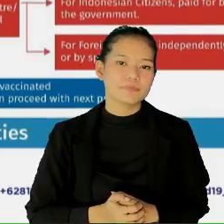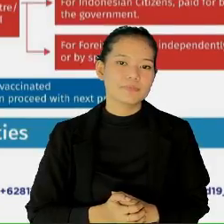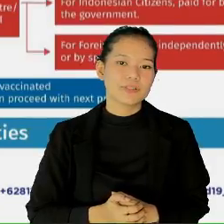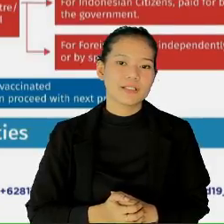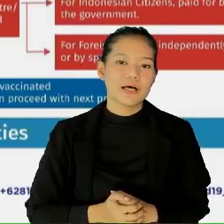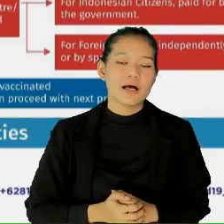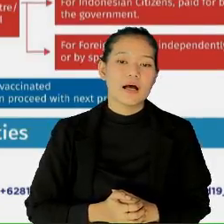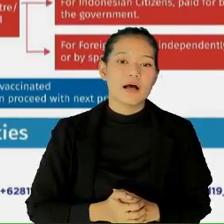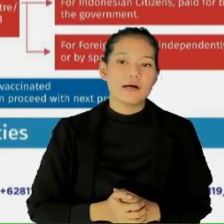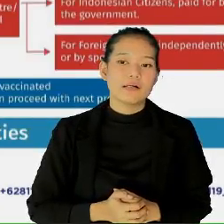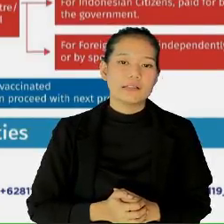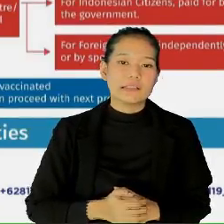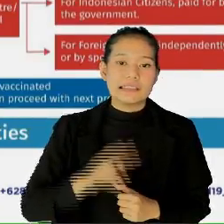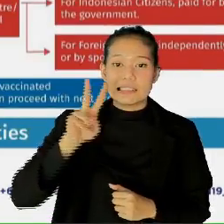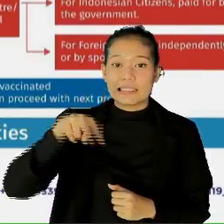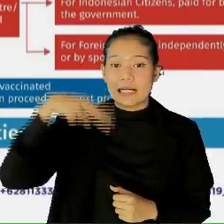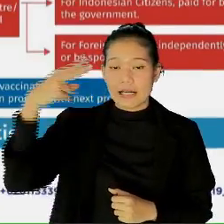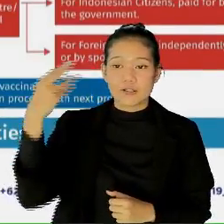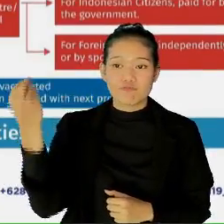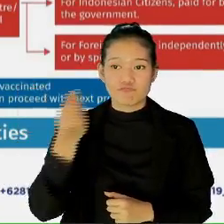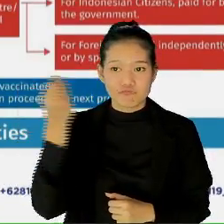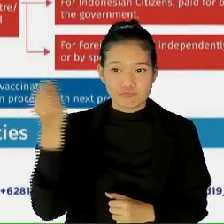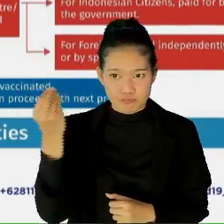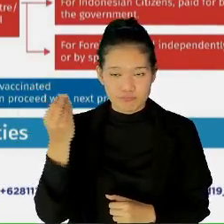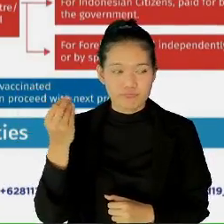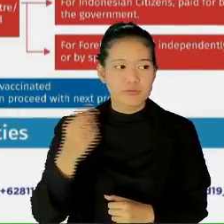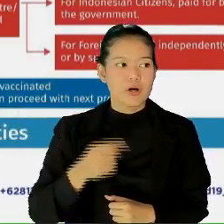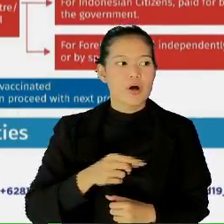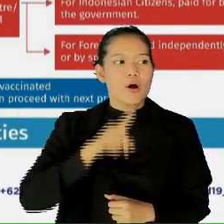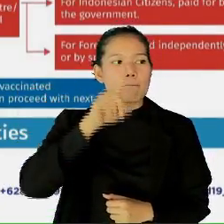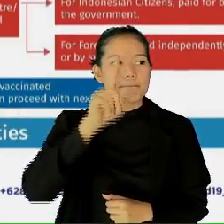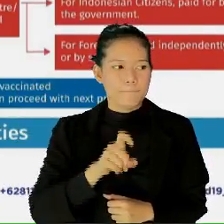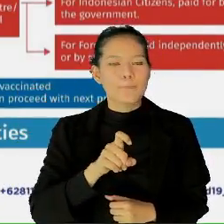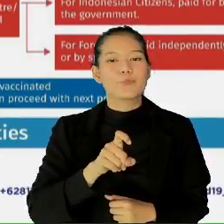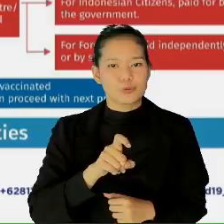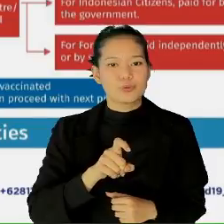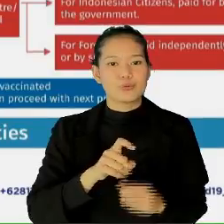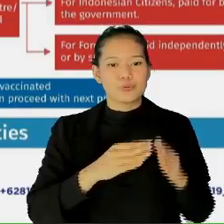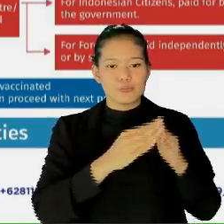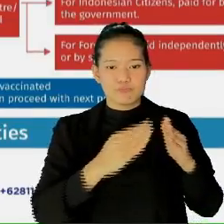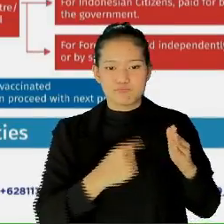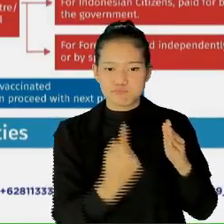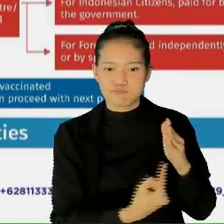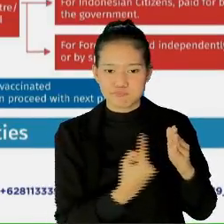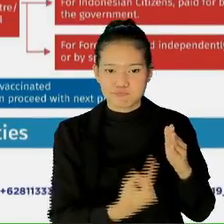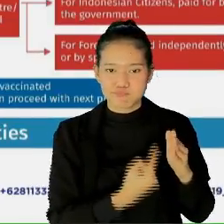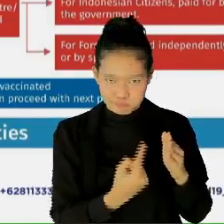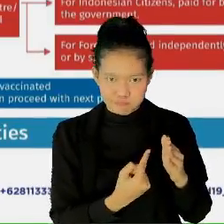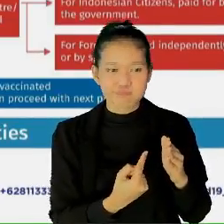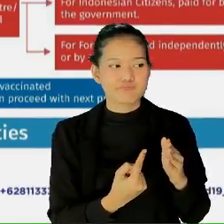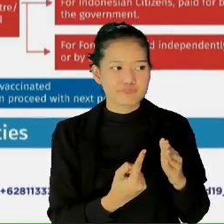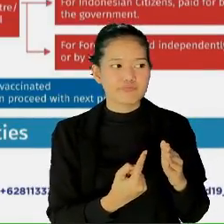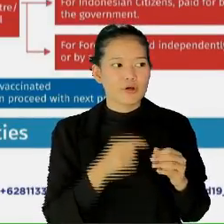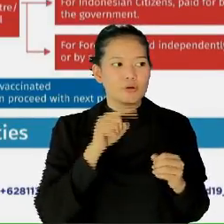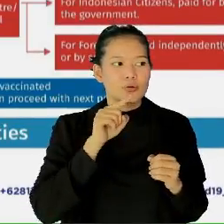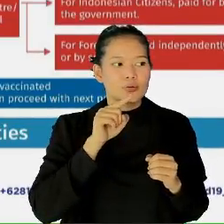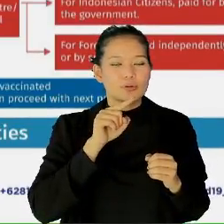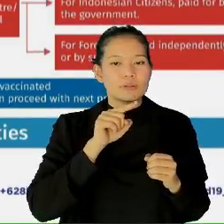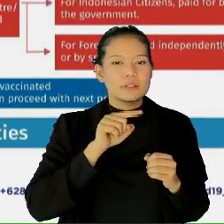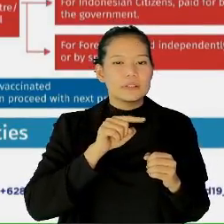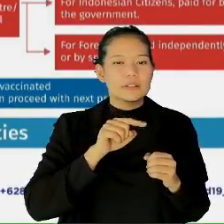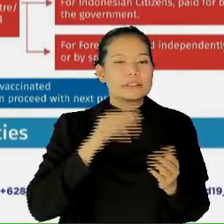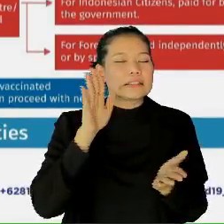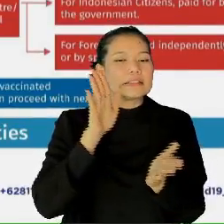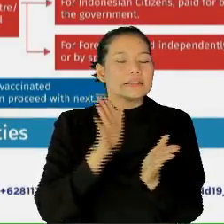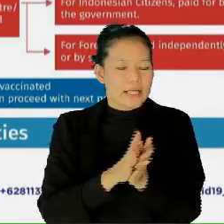International travelers over the age of 17 are required to be fully vaccinated, and vaccination facilities are only given to